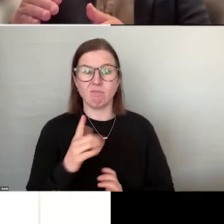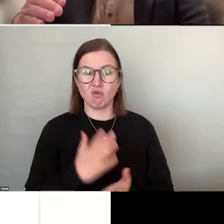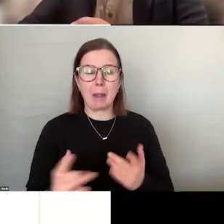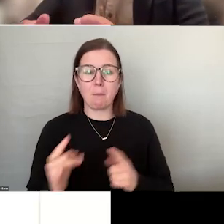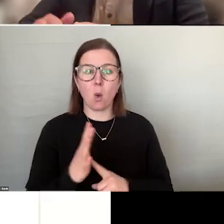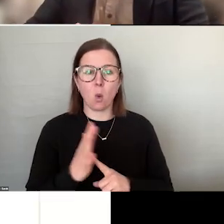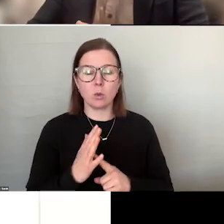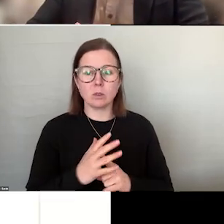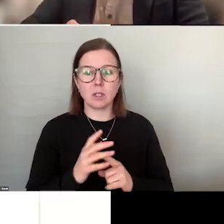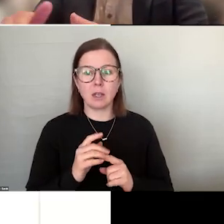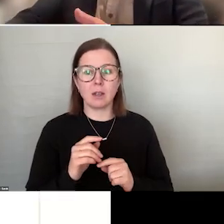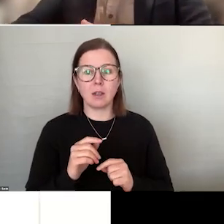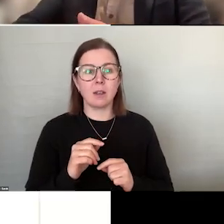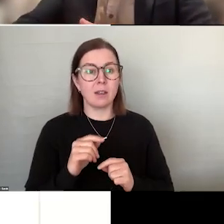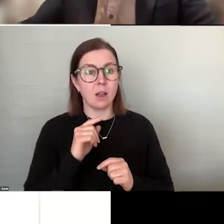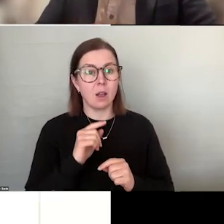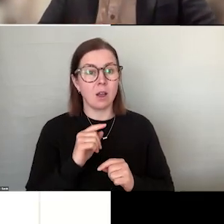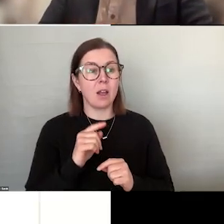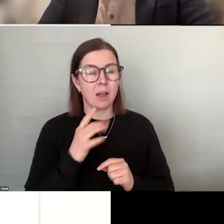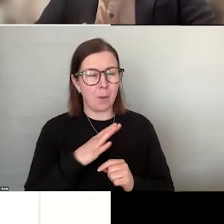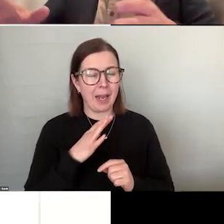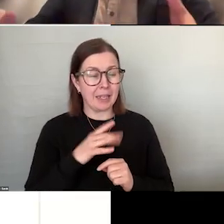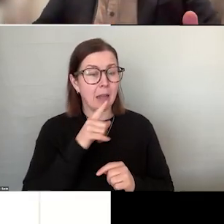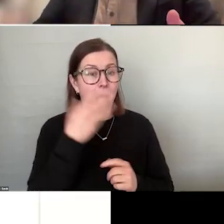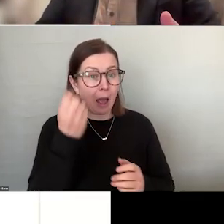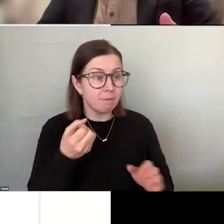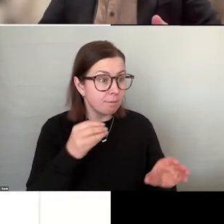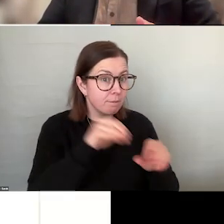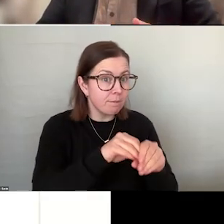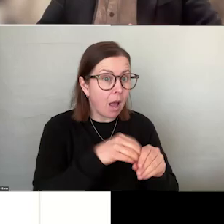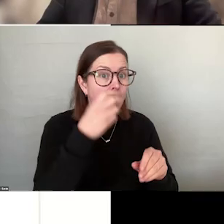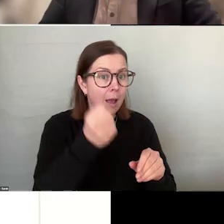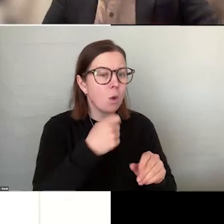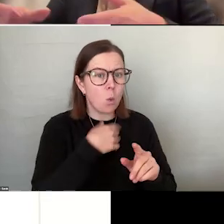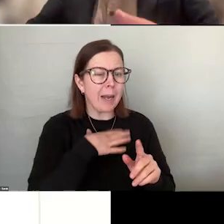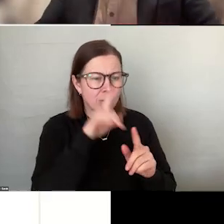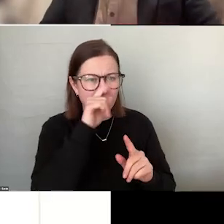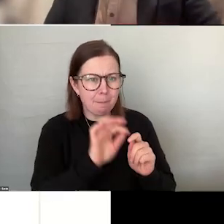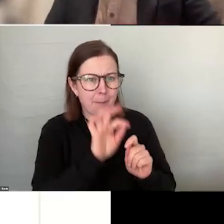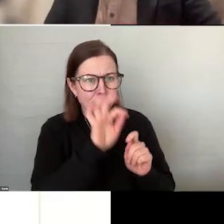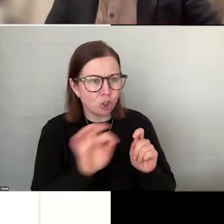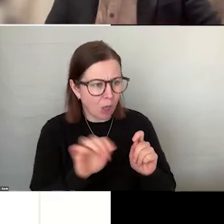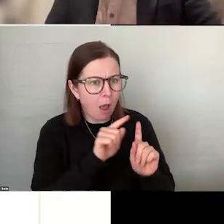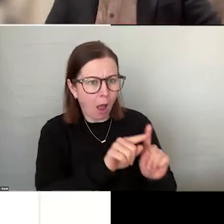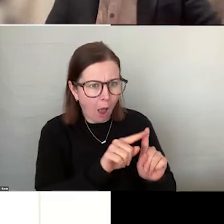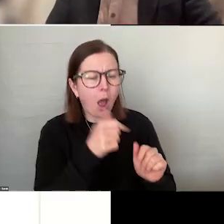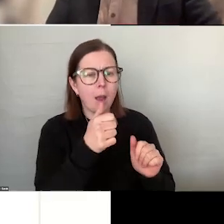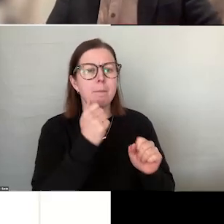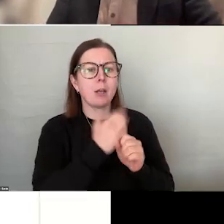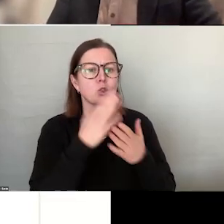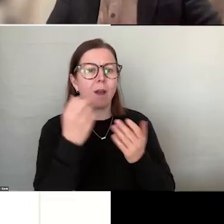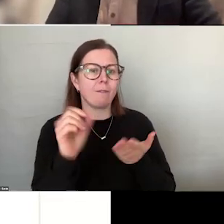and where they're working, we need to measure their effectiveness so that the funding can be made